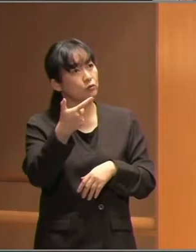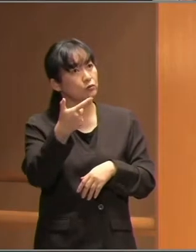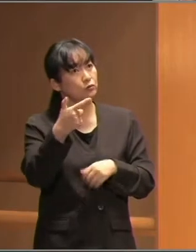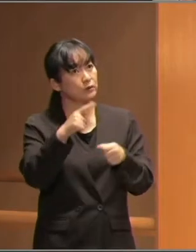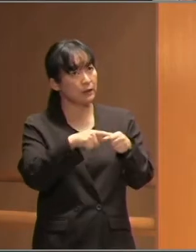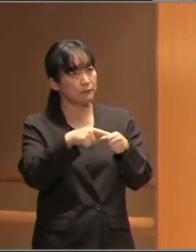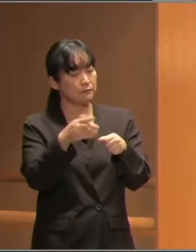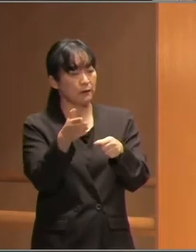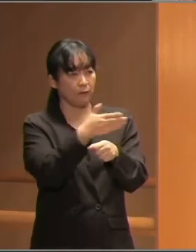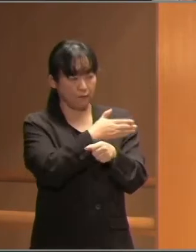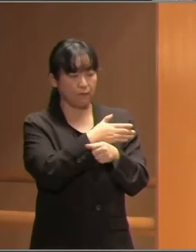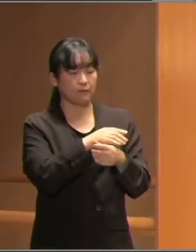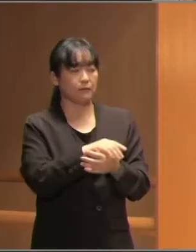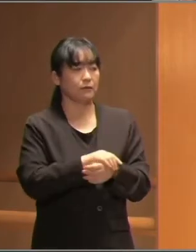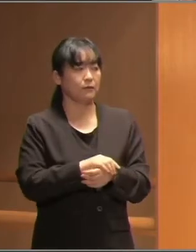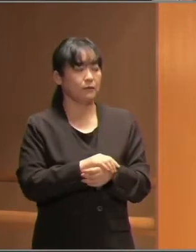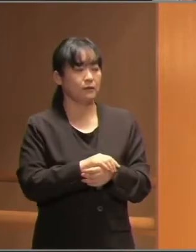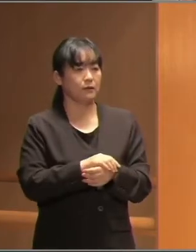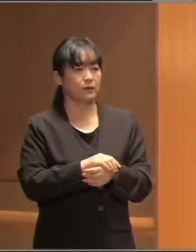Since